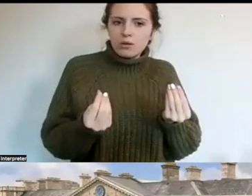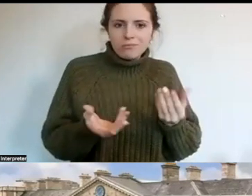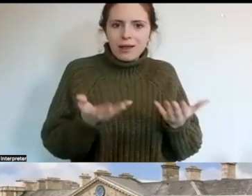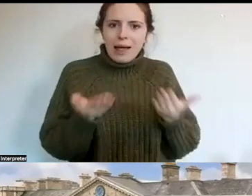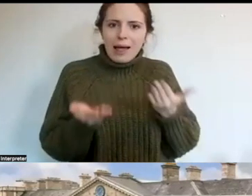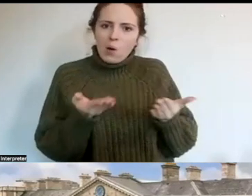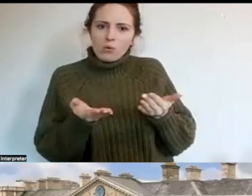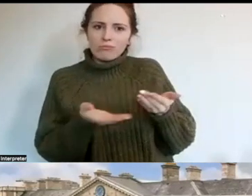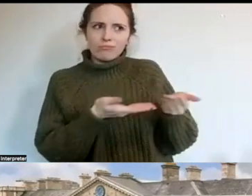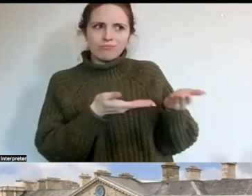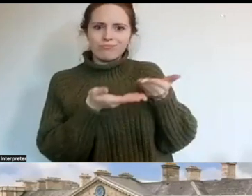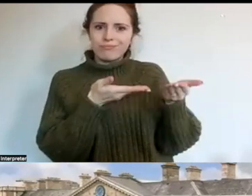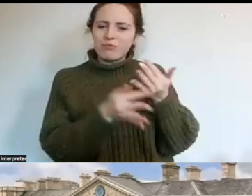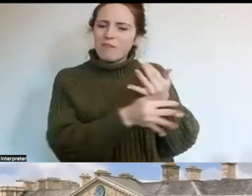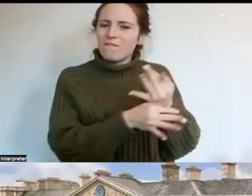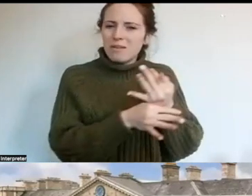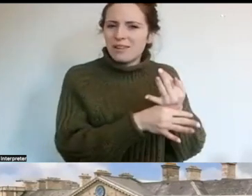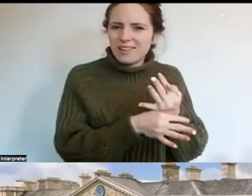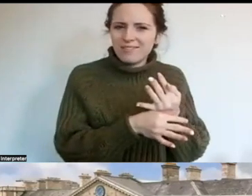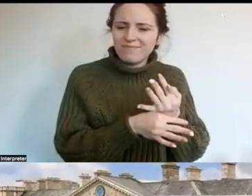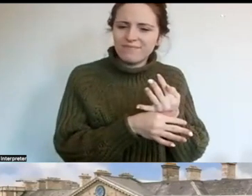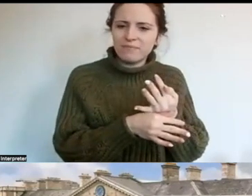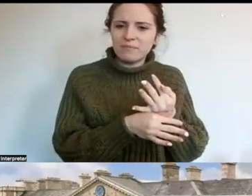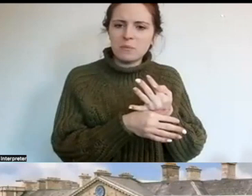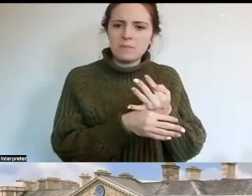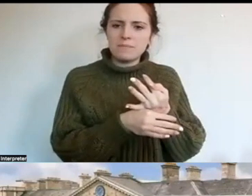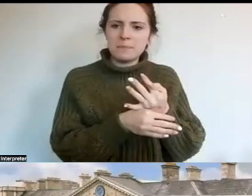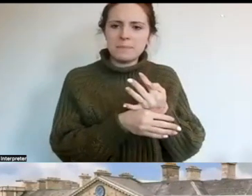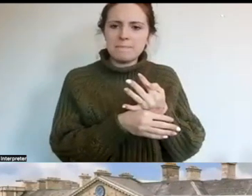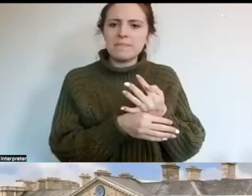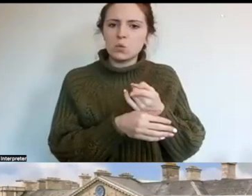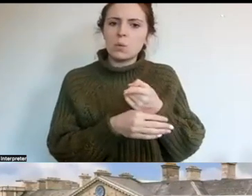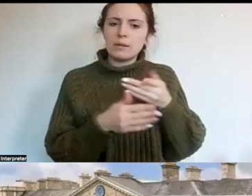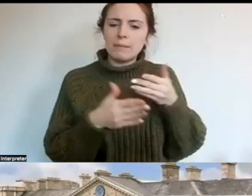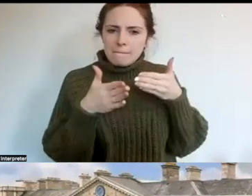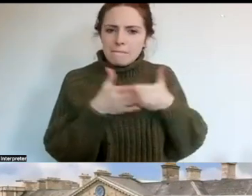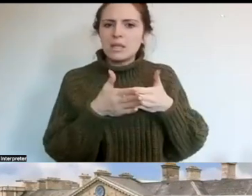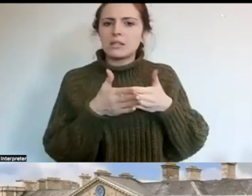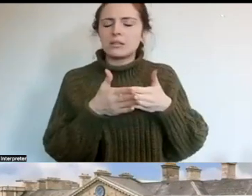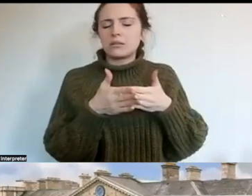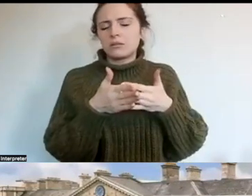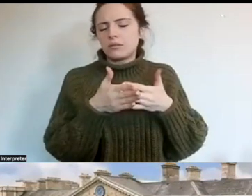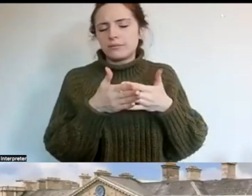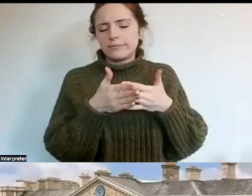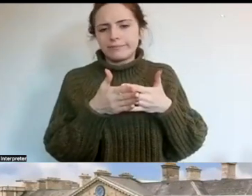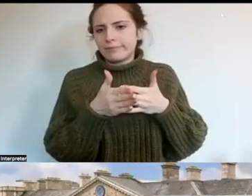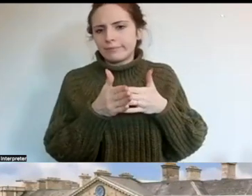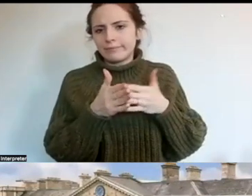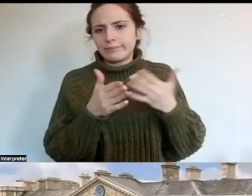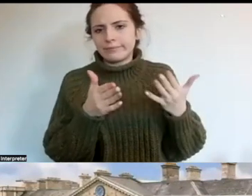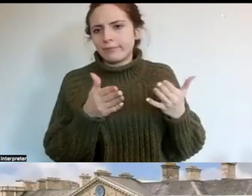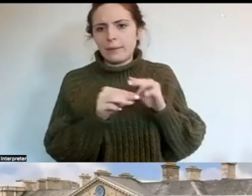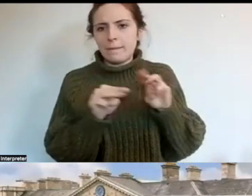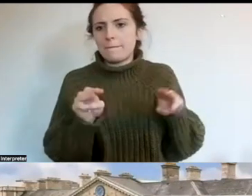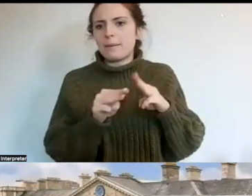it does, it's a real kind of, you know, blocking point in terms of people being able to kind of look at